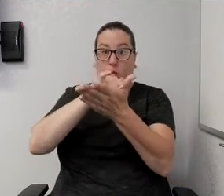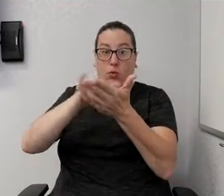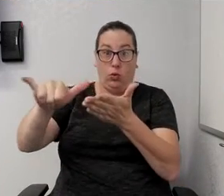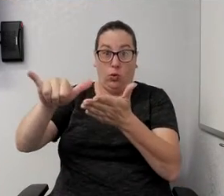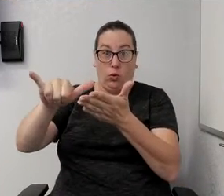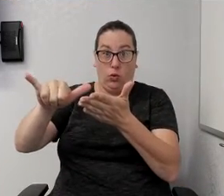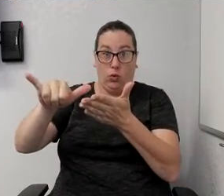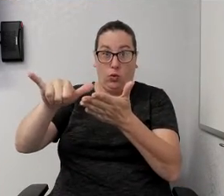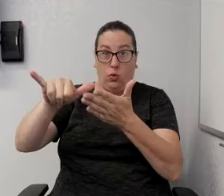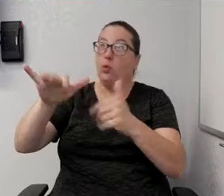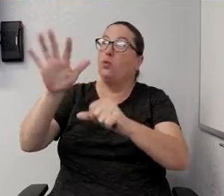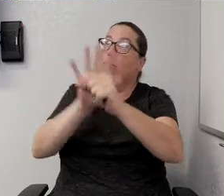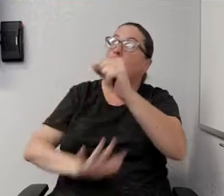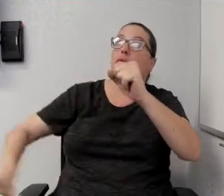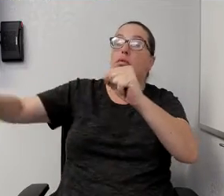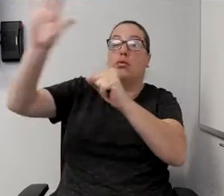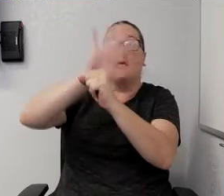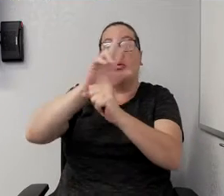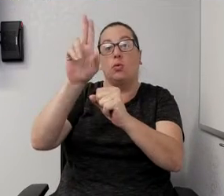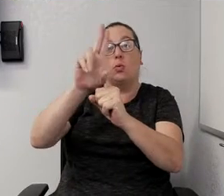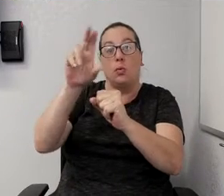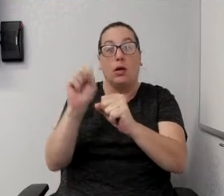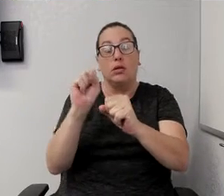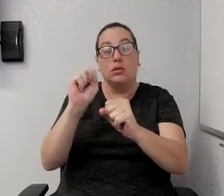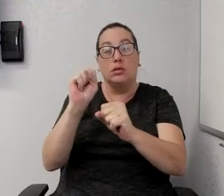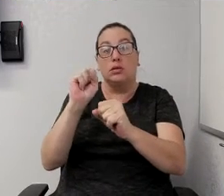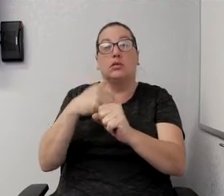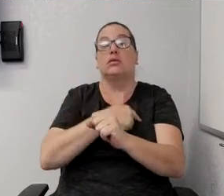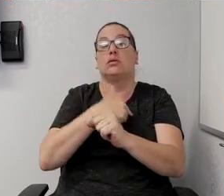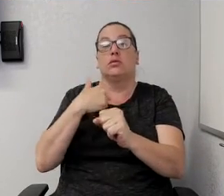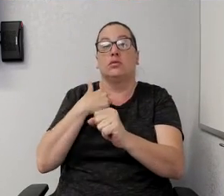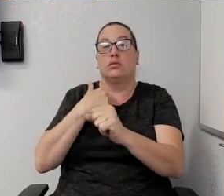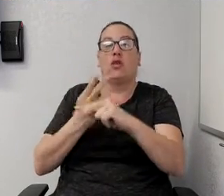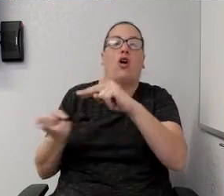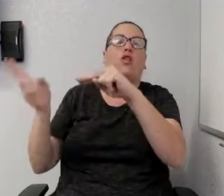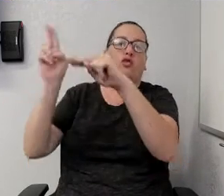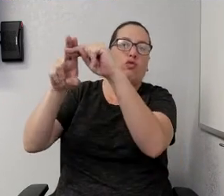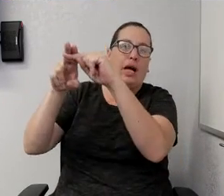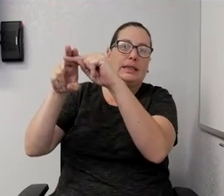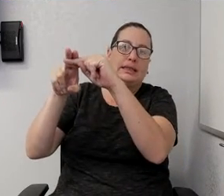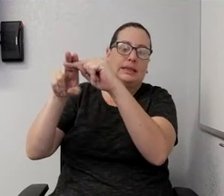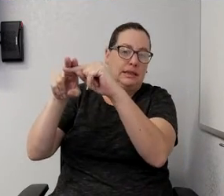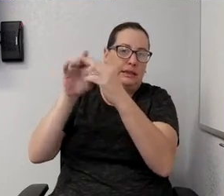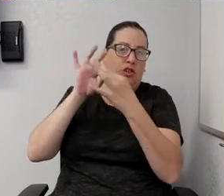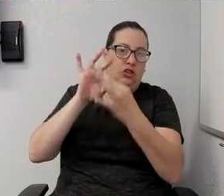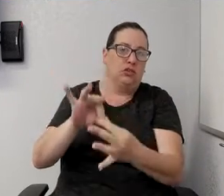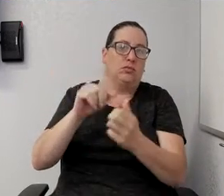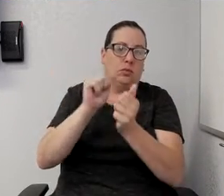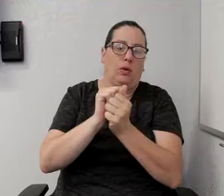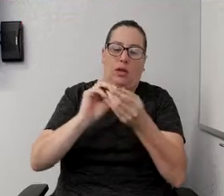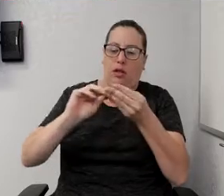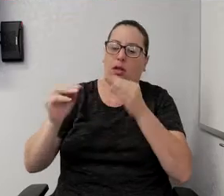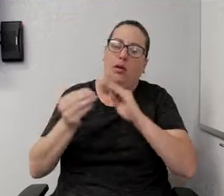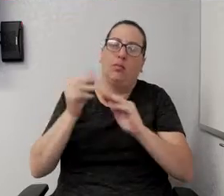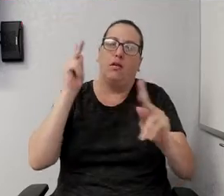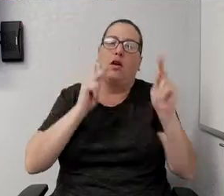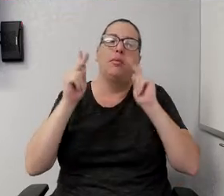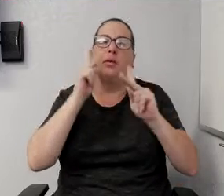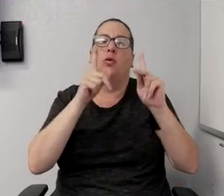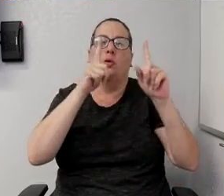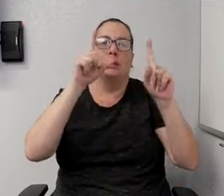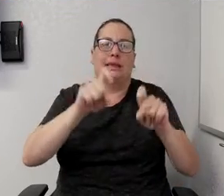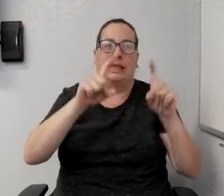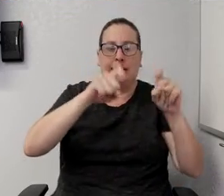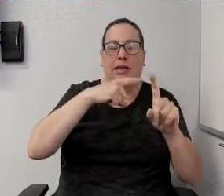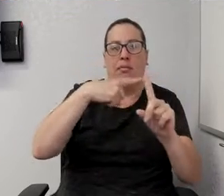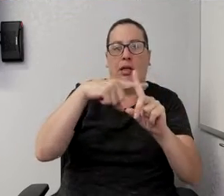then across the rest of the United States, we are on the rise in terms of the number of people that are testing positive.